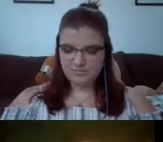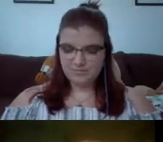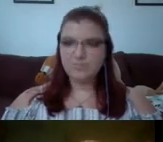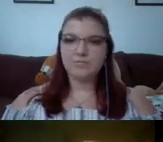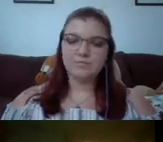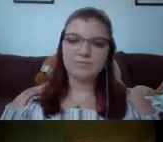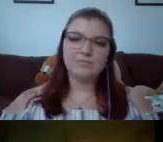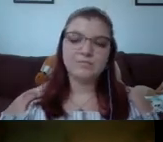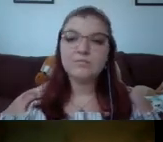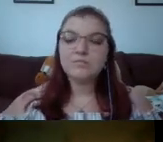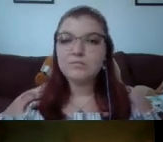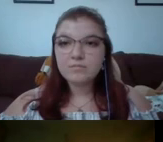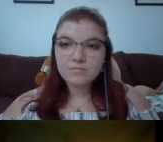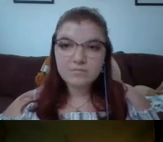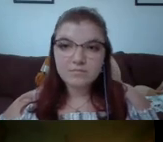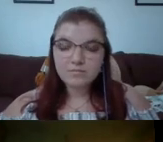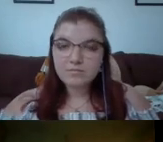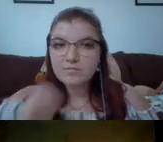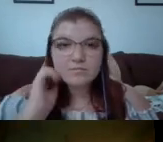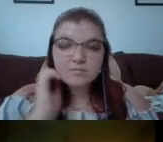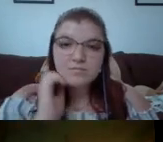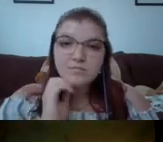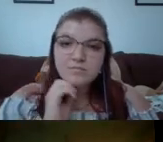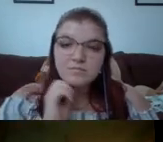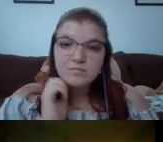have gone through. But before I end, I wanted